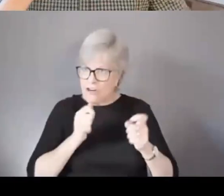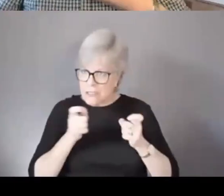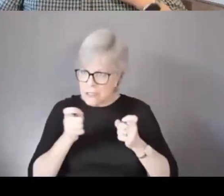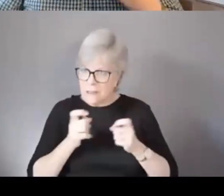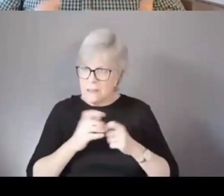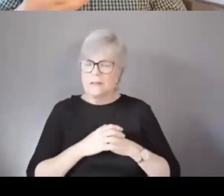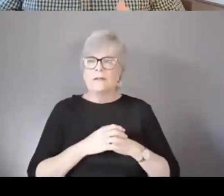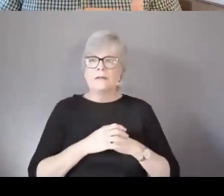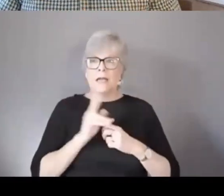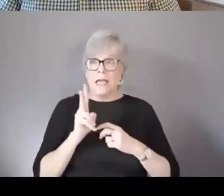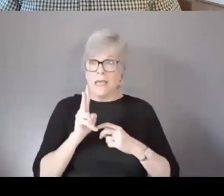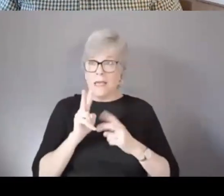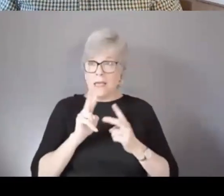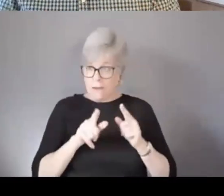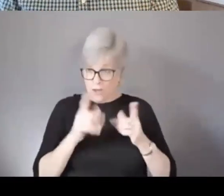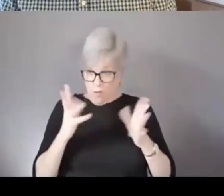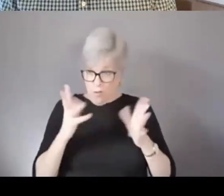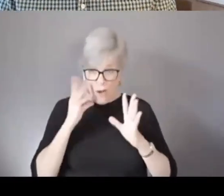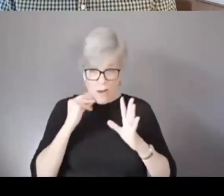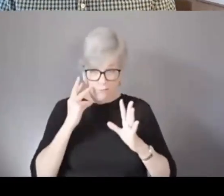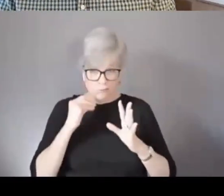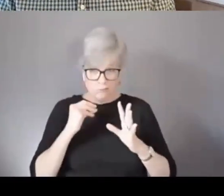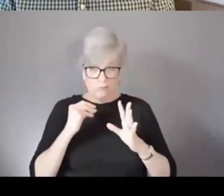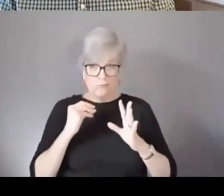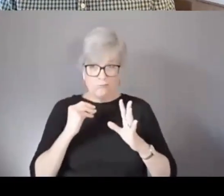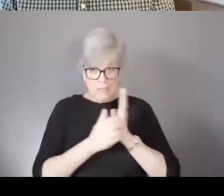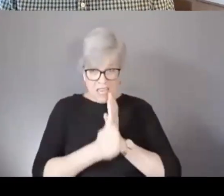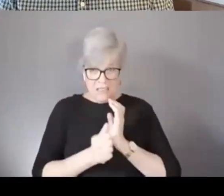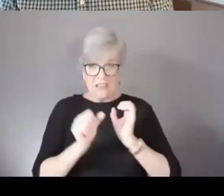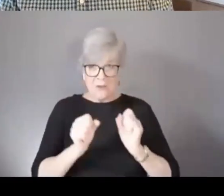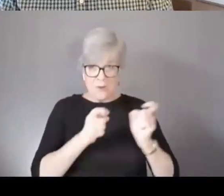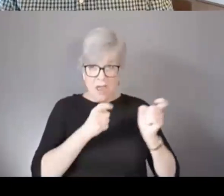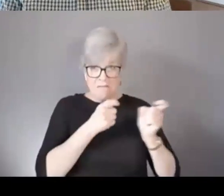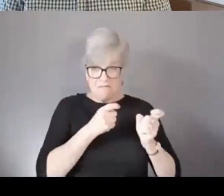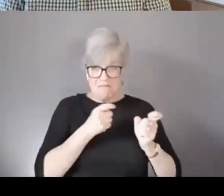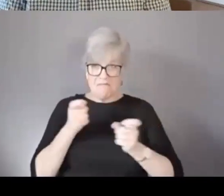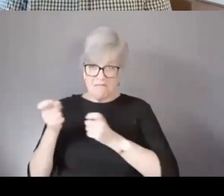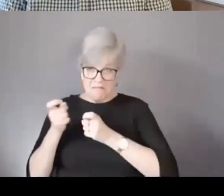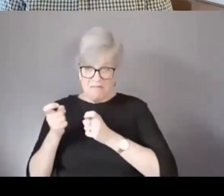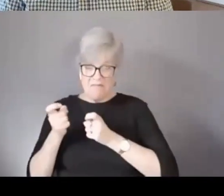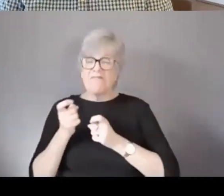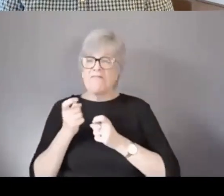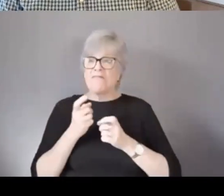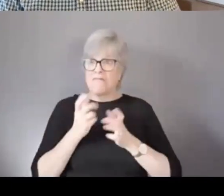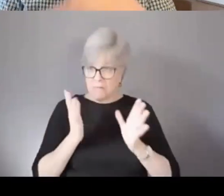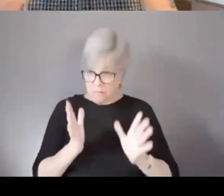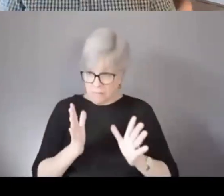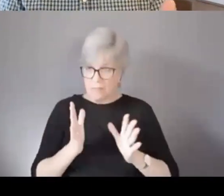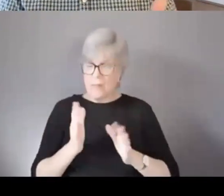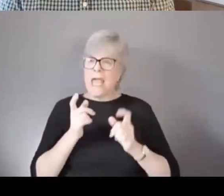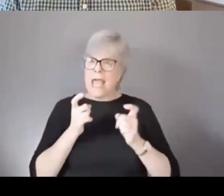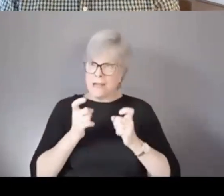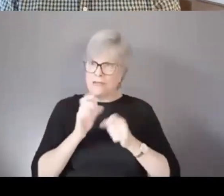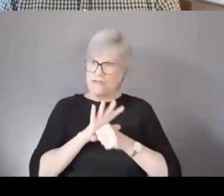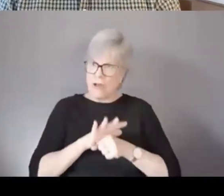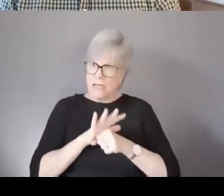can regulate those emotions a bit better and tolerate distress at a higher level, that is a resilience factor when it comes